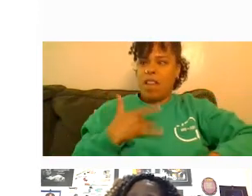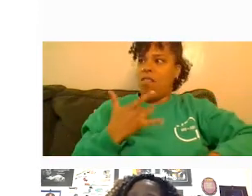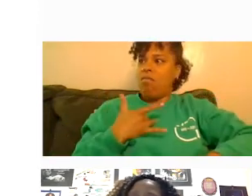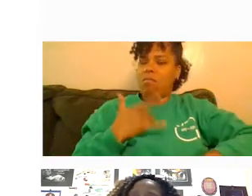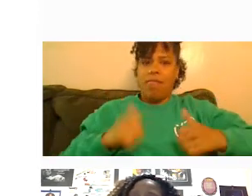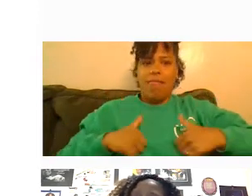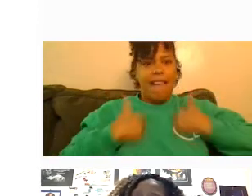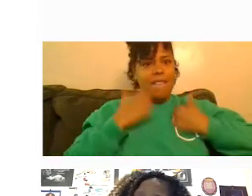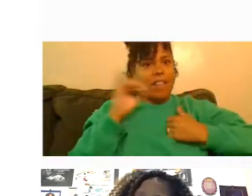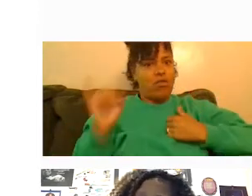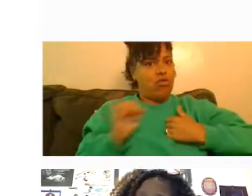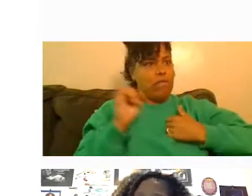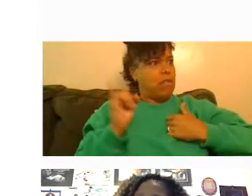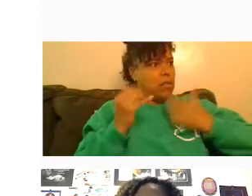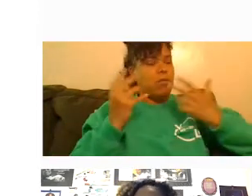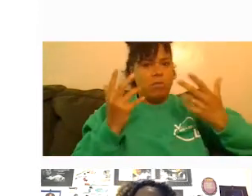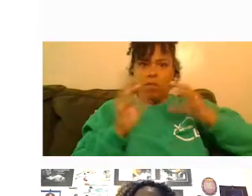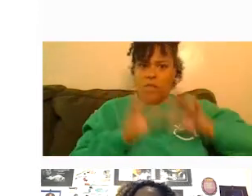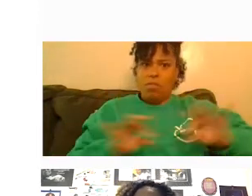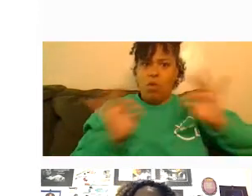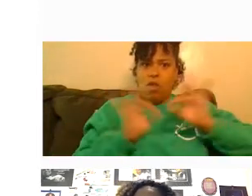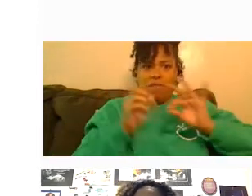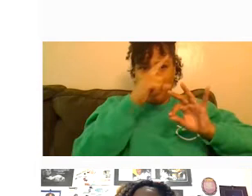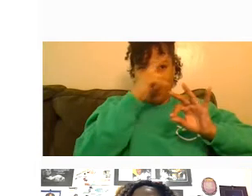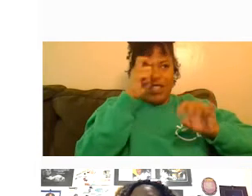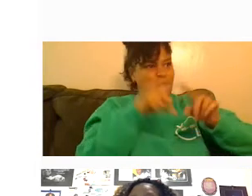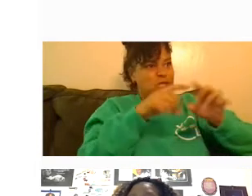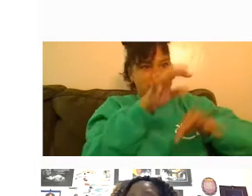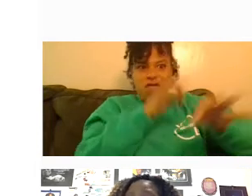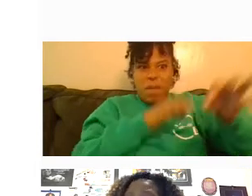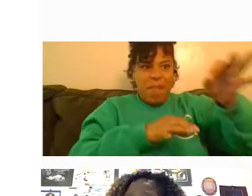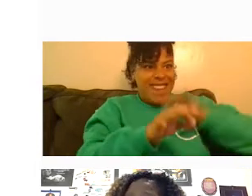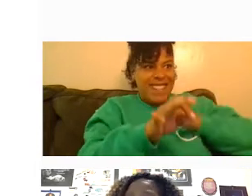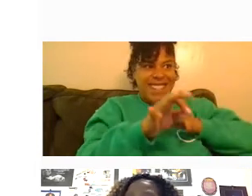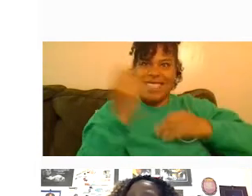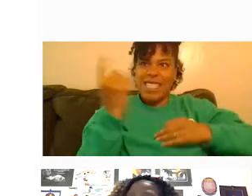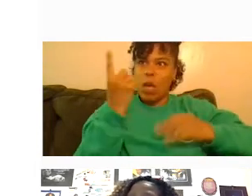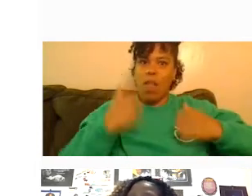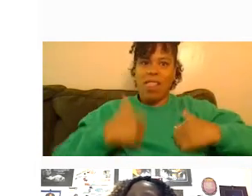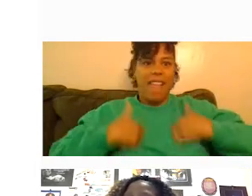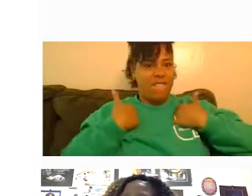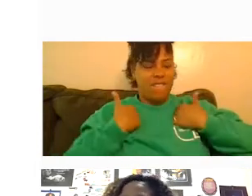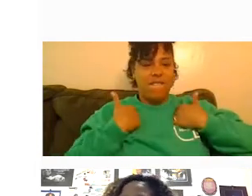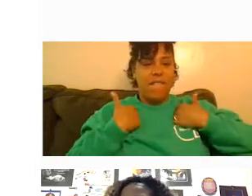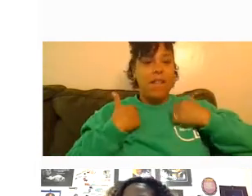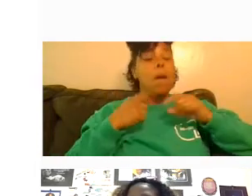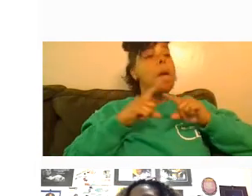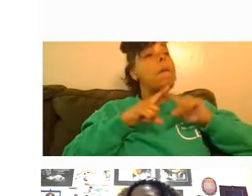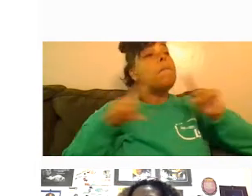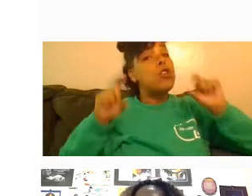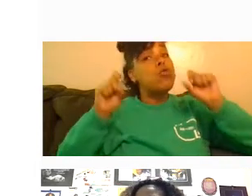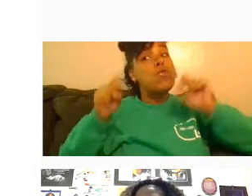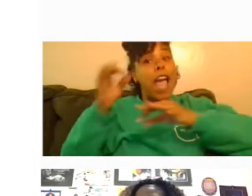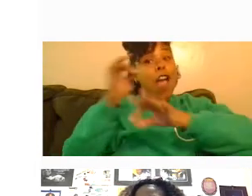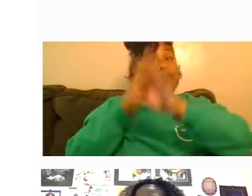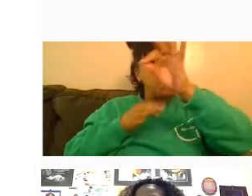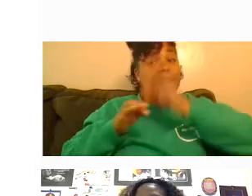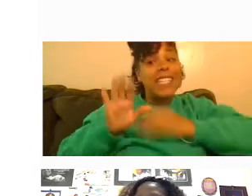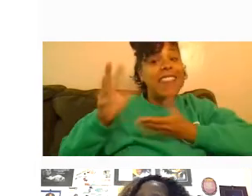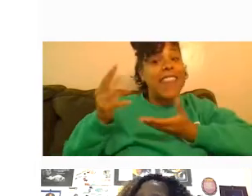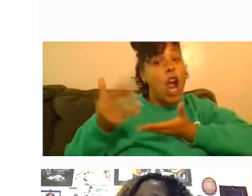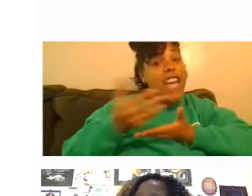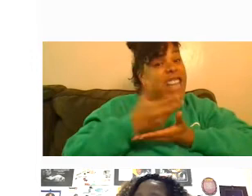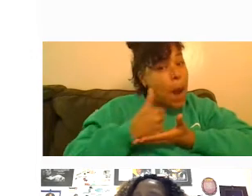insure or replace someone's life. But you can replace the income that life brings in.